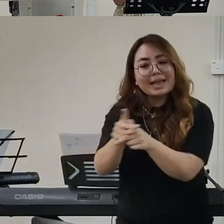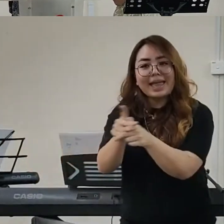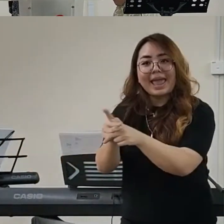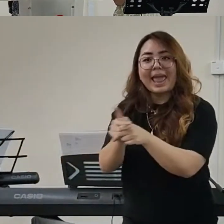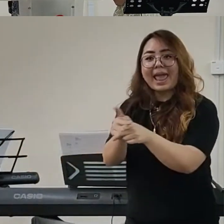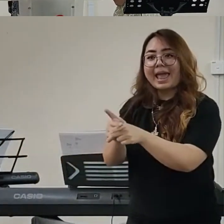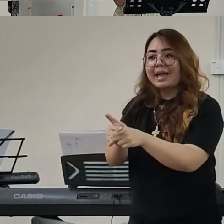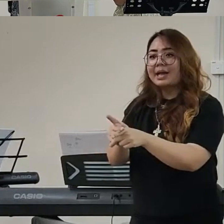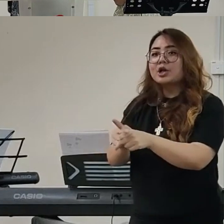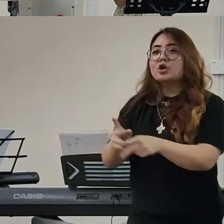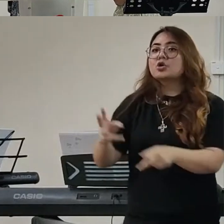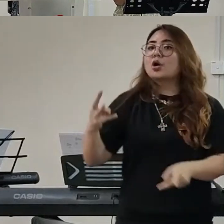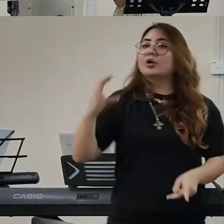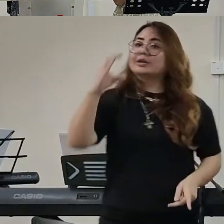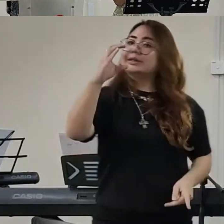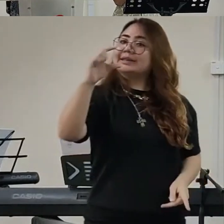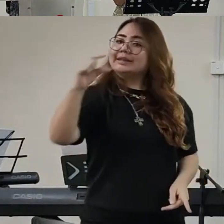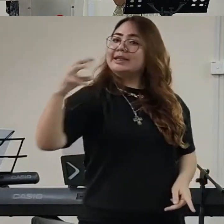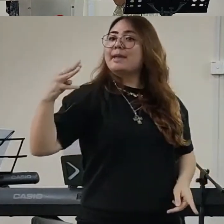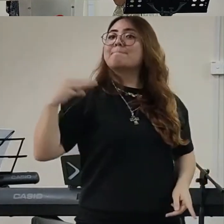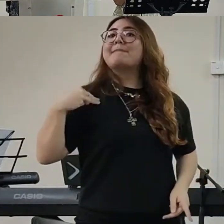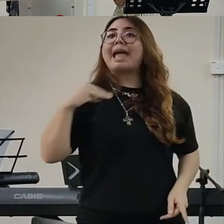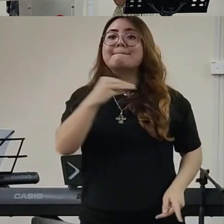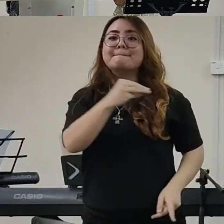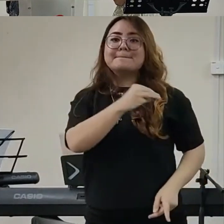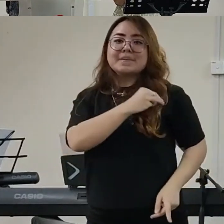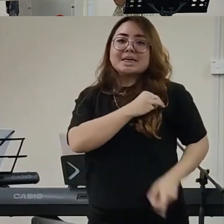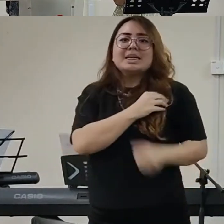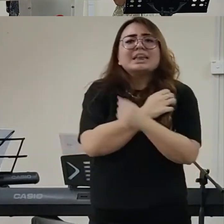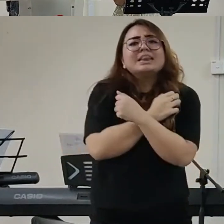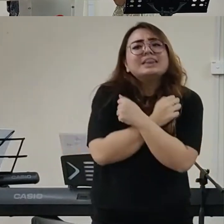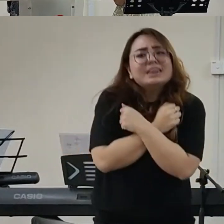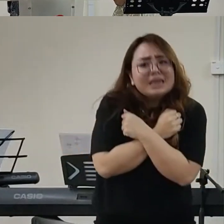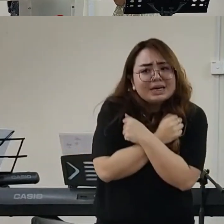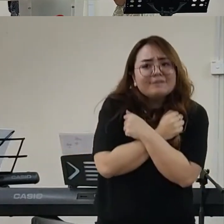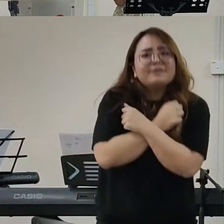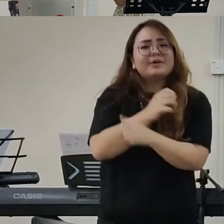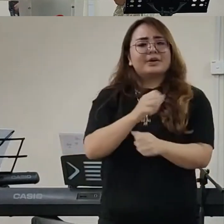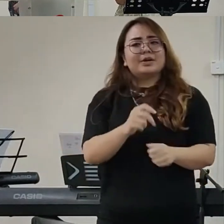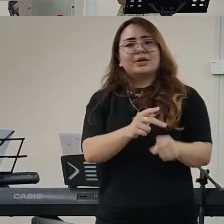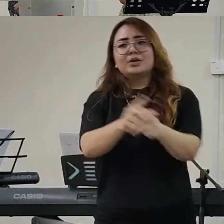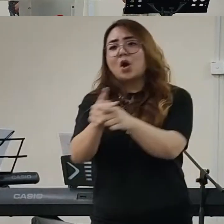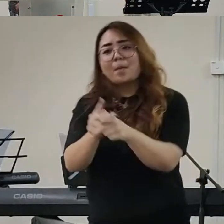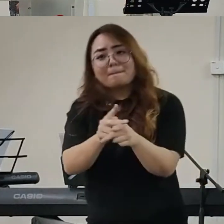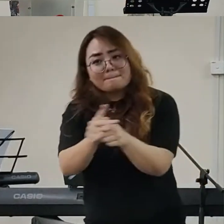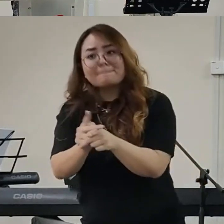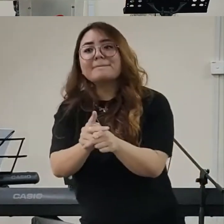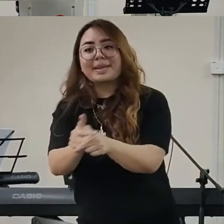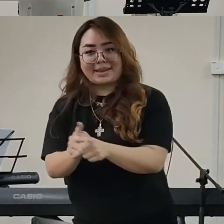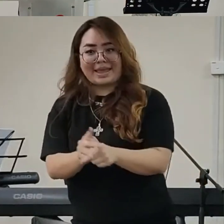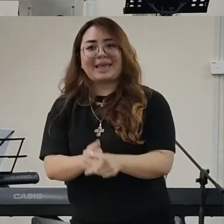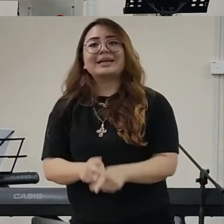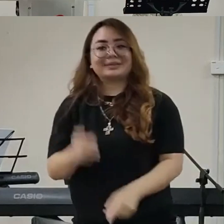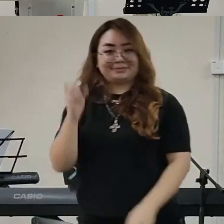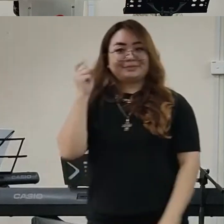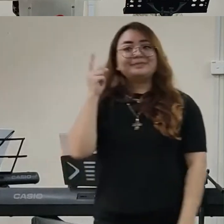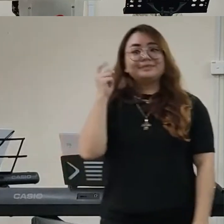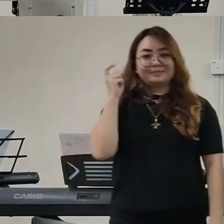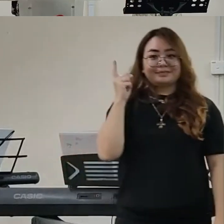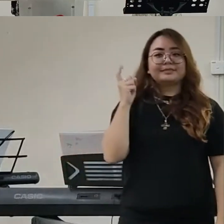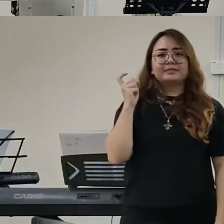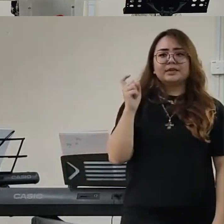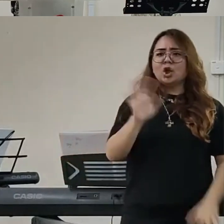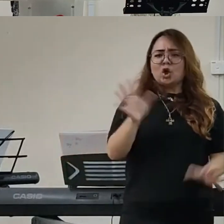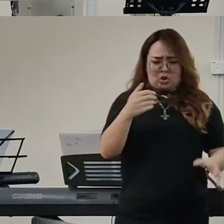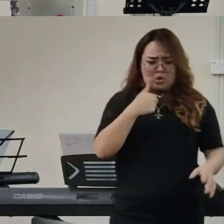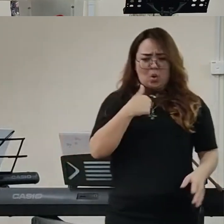future shepherds, Reverend Edmund, Brother Jeremy, Elder Elena, pastors, are you just busy feeding